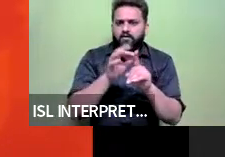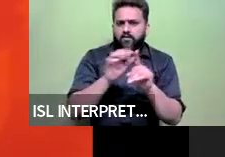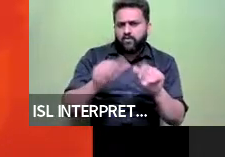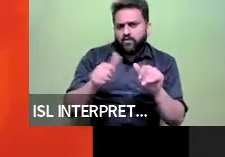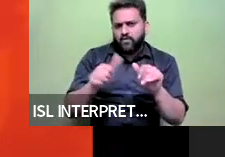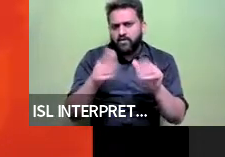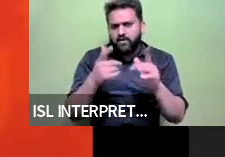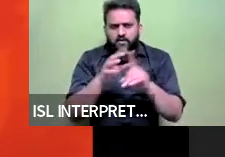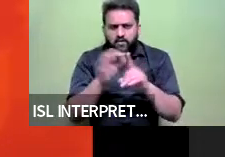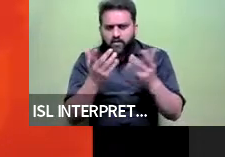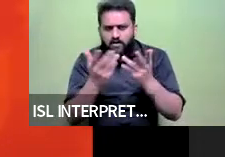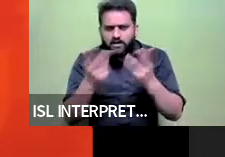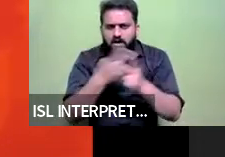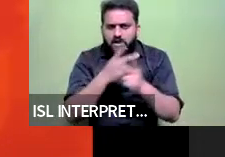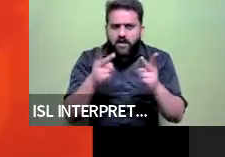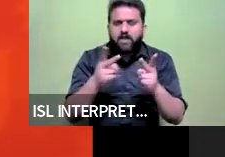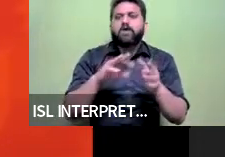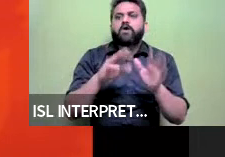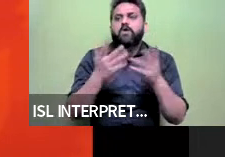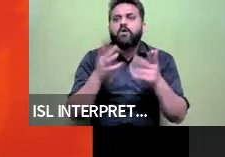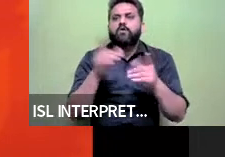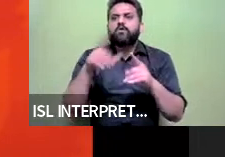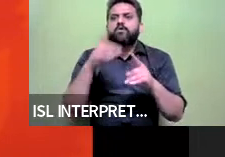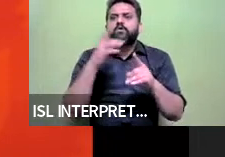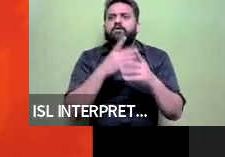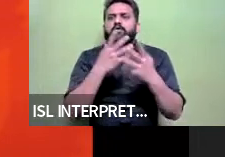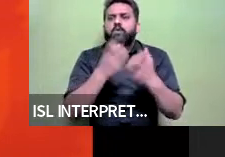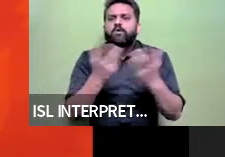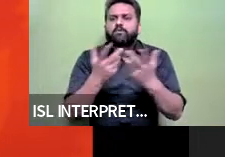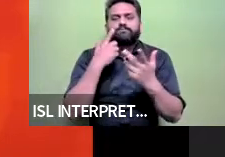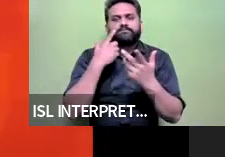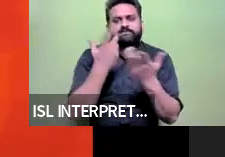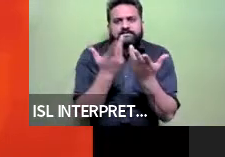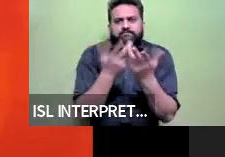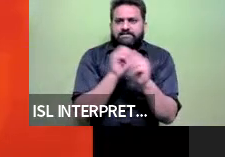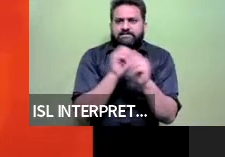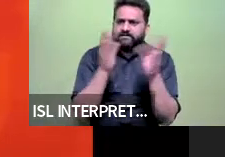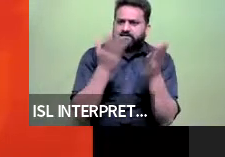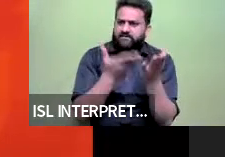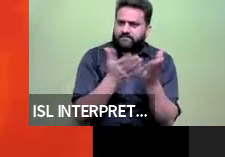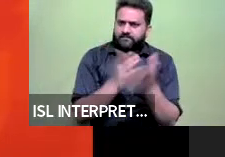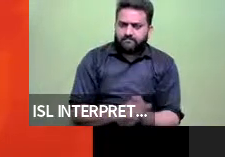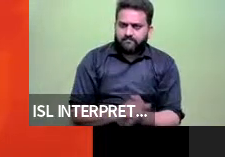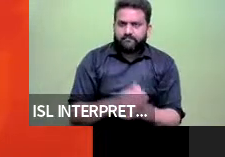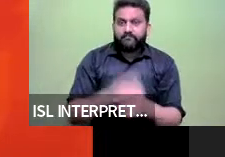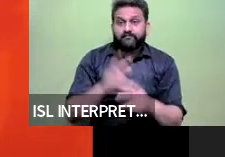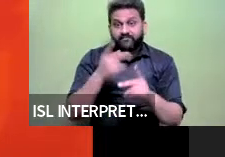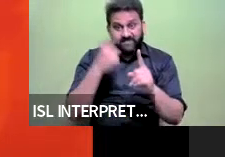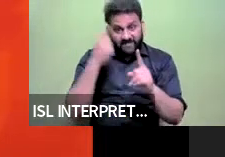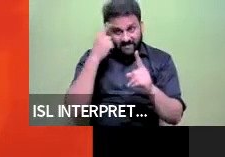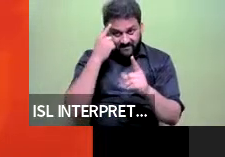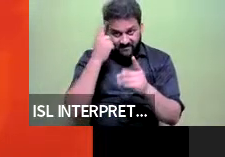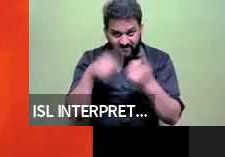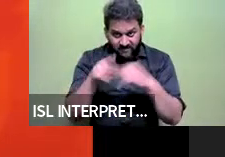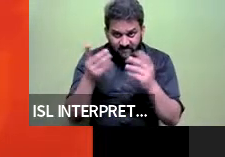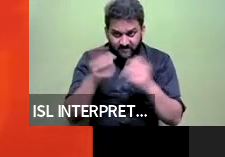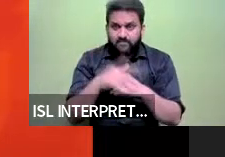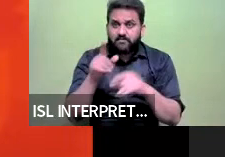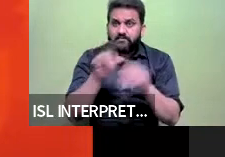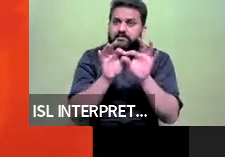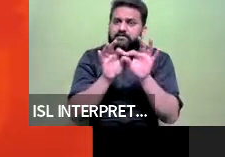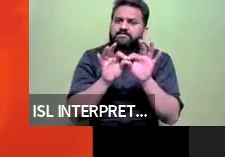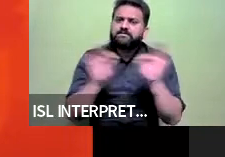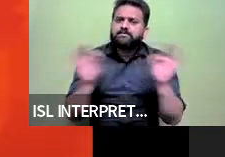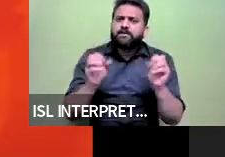you can do it, or what is your case is all about. Then another thing to think about it, a simple way to